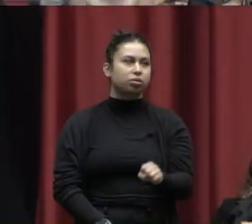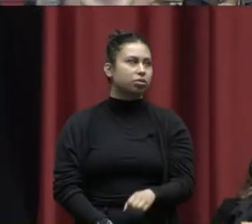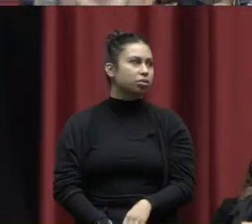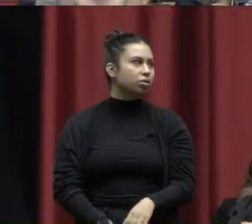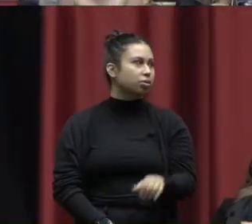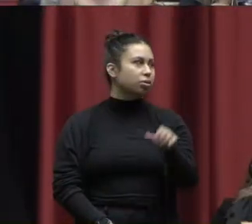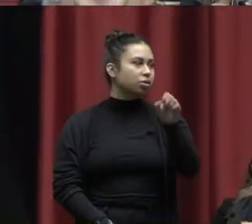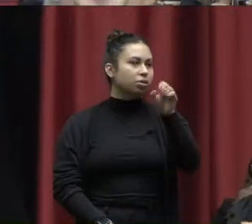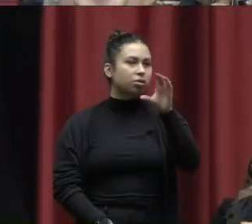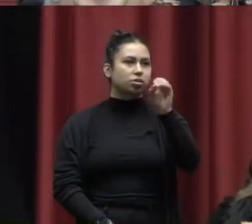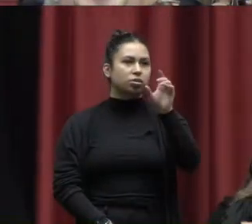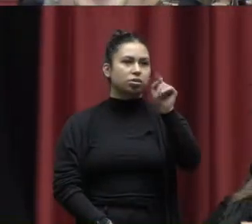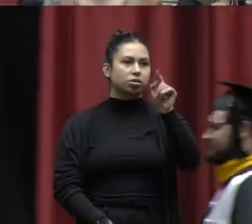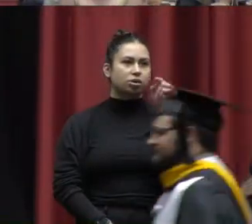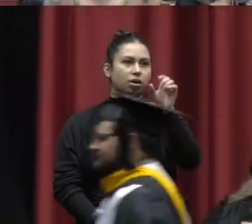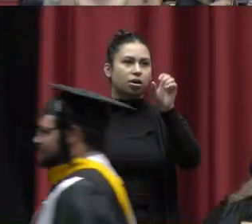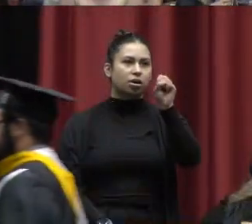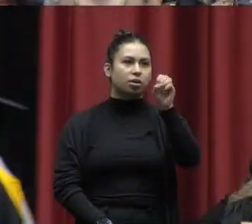Scott Smith.